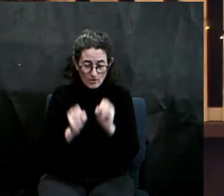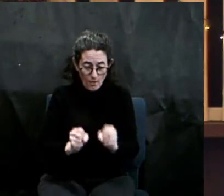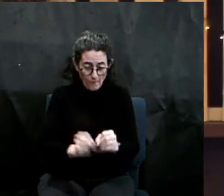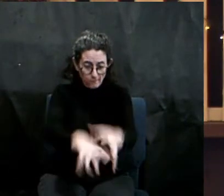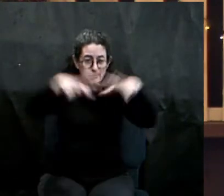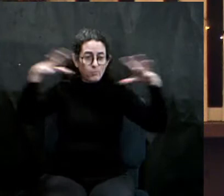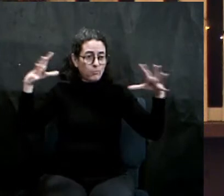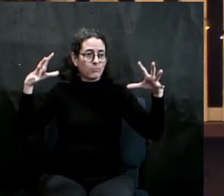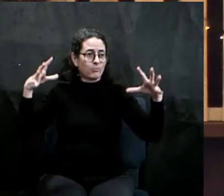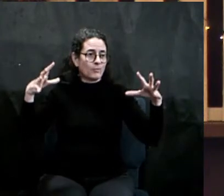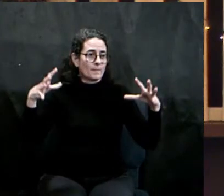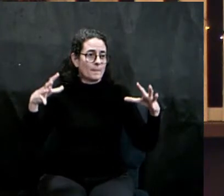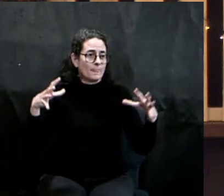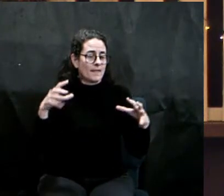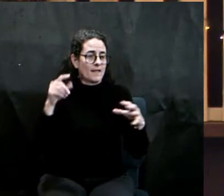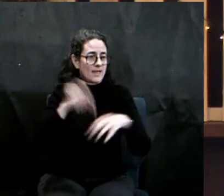And friends, that growth,